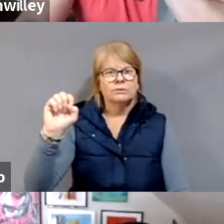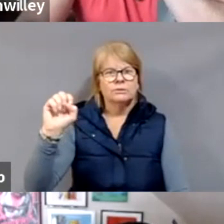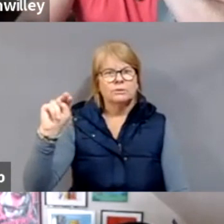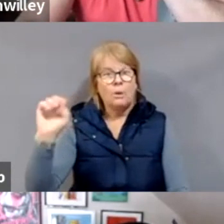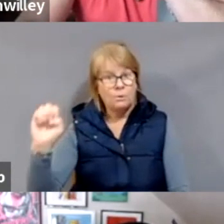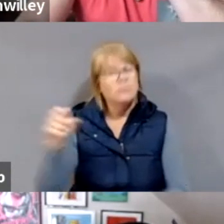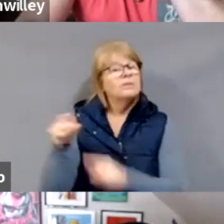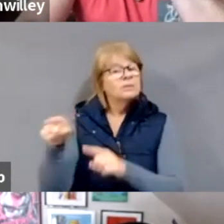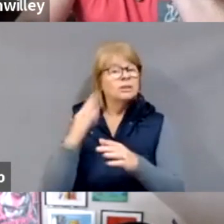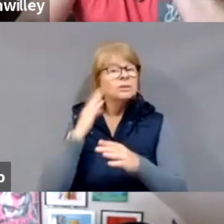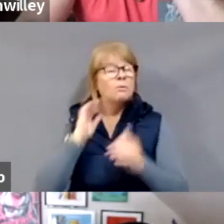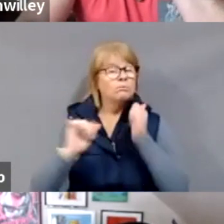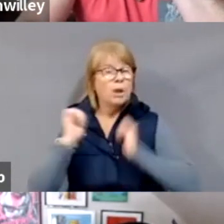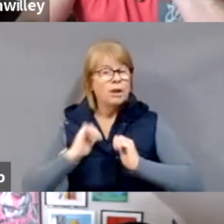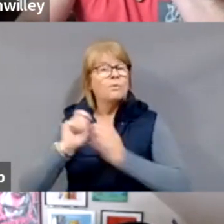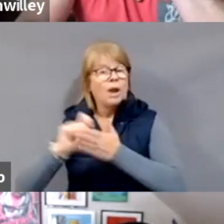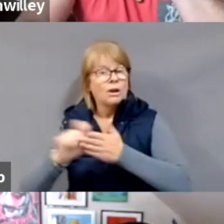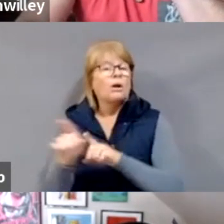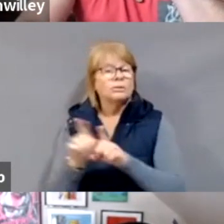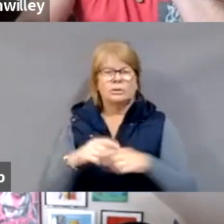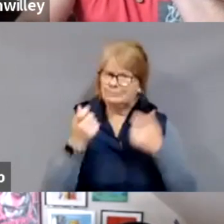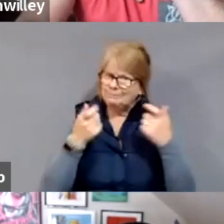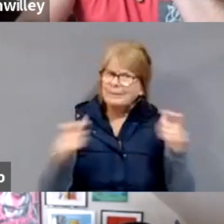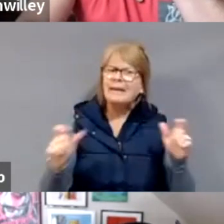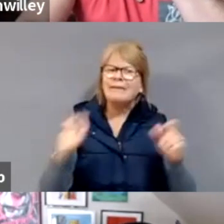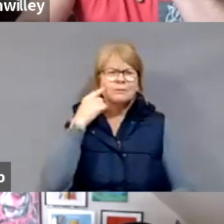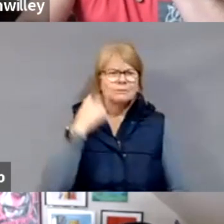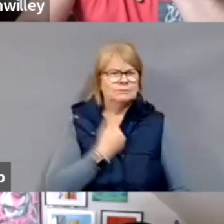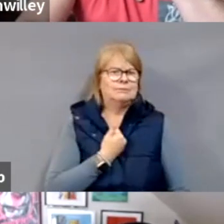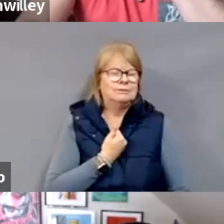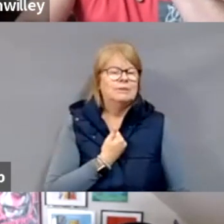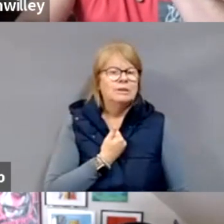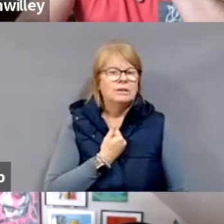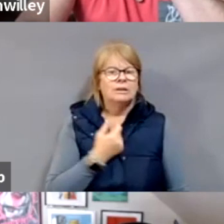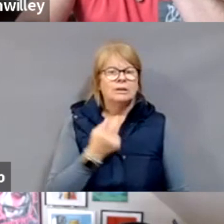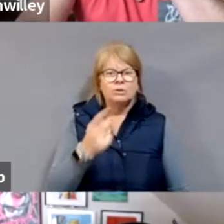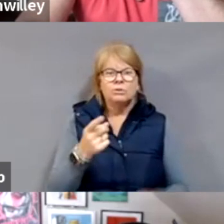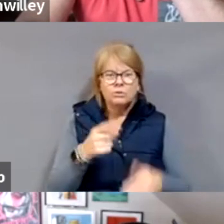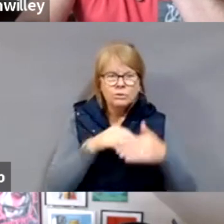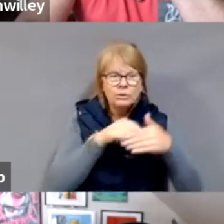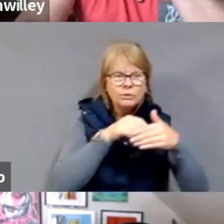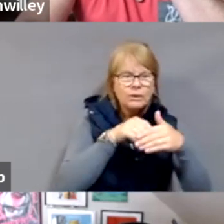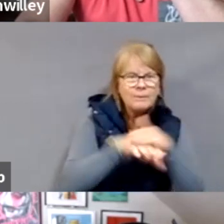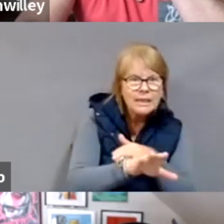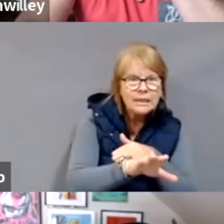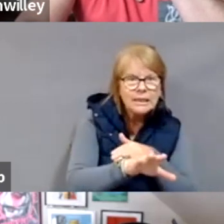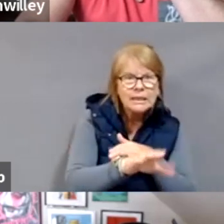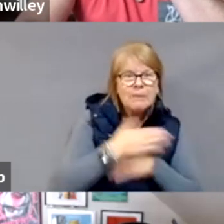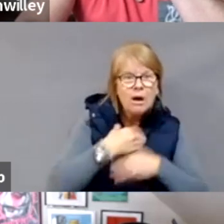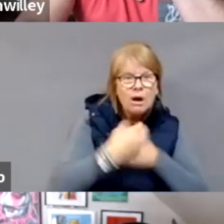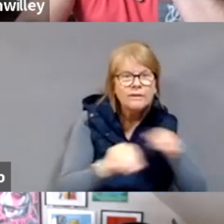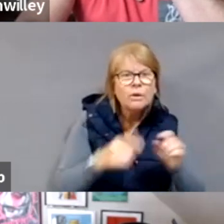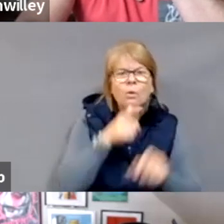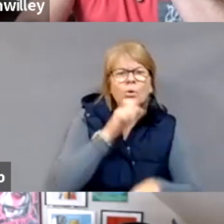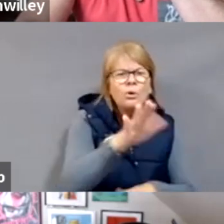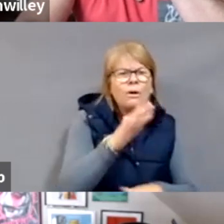our playwrights are is that's a big deal for me. Like if you come in and if I said to you, who are your favorite playwrights? And you